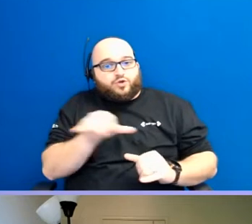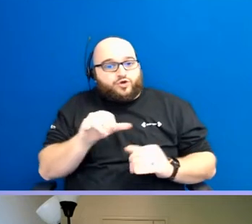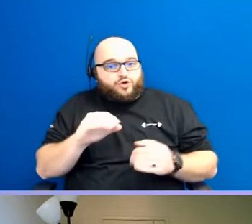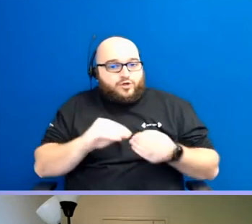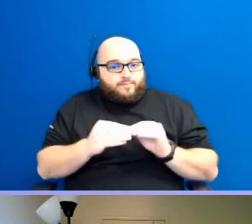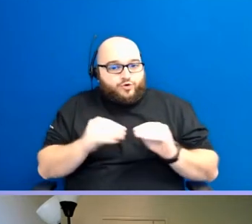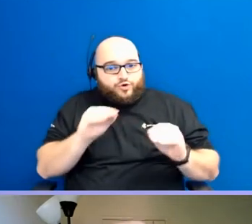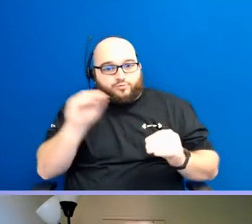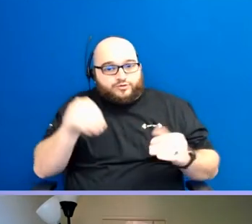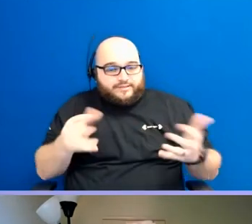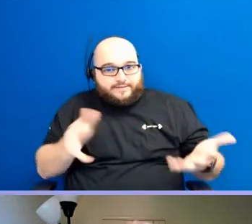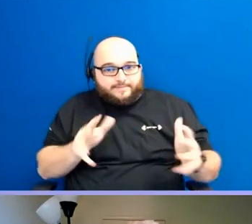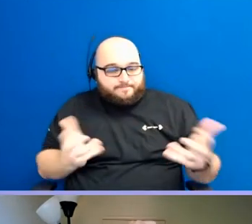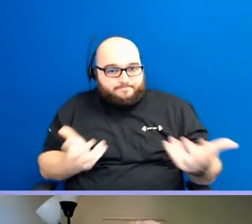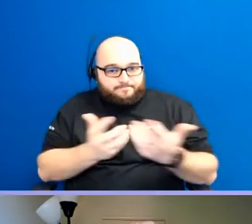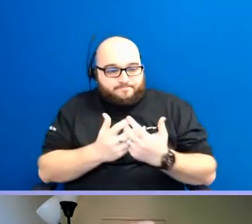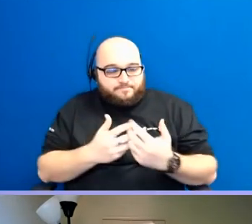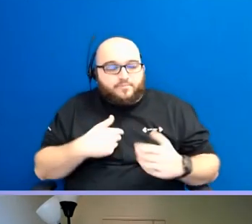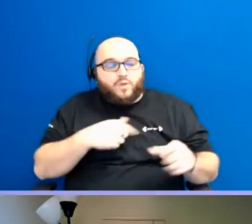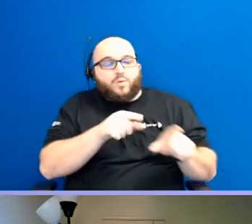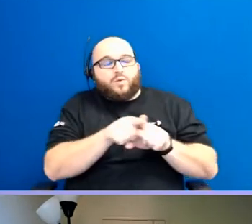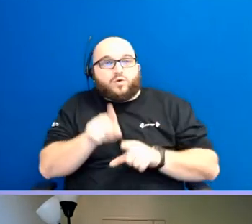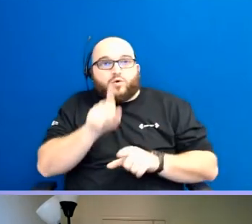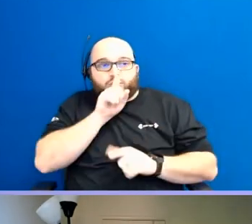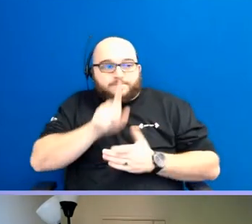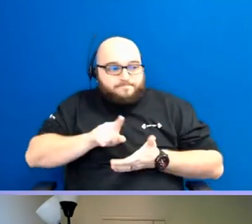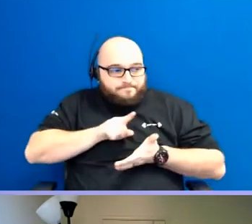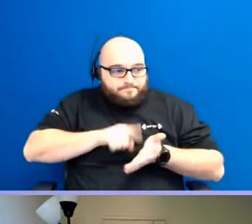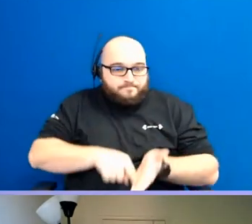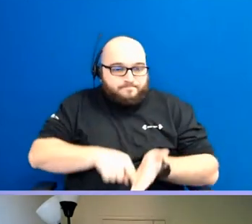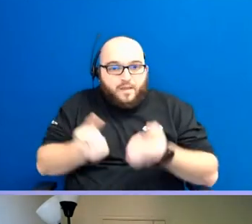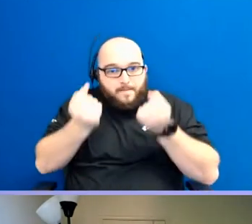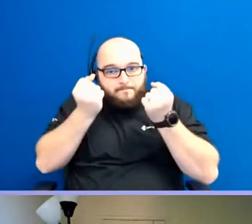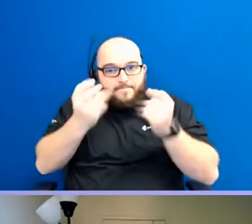to look into, we're also looking into multimodal